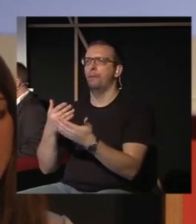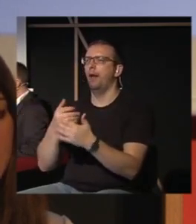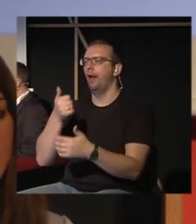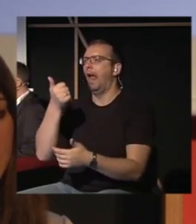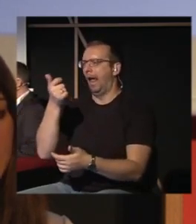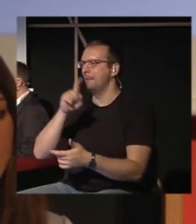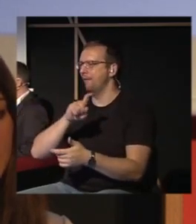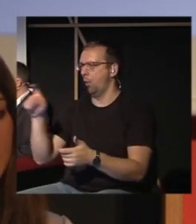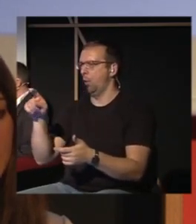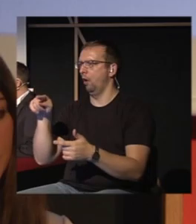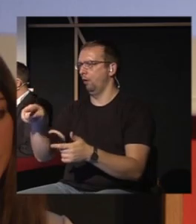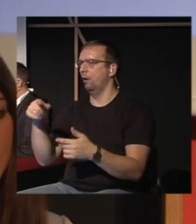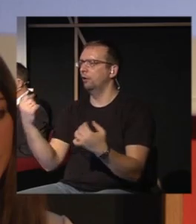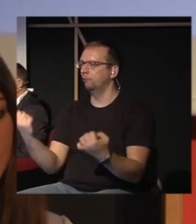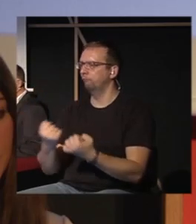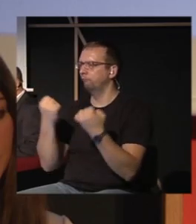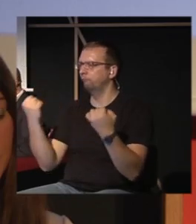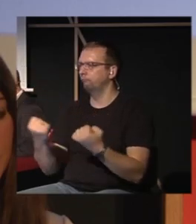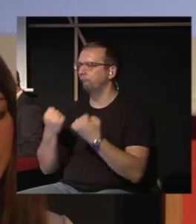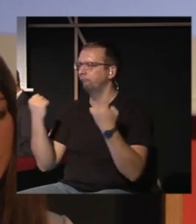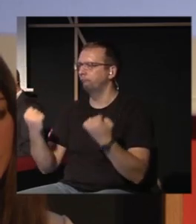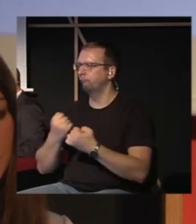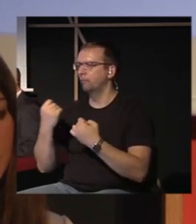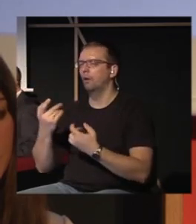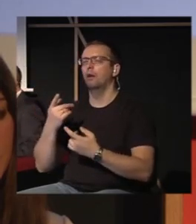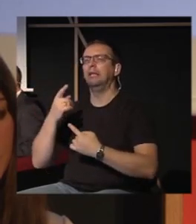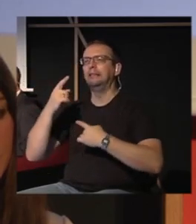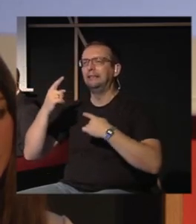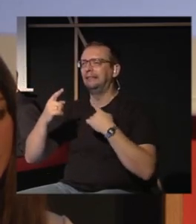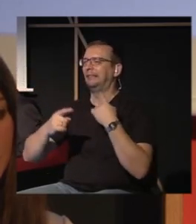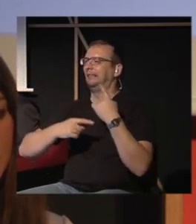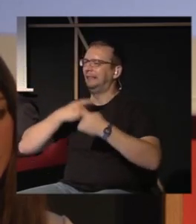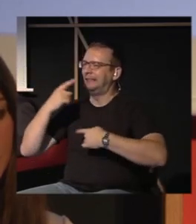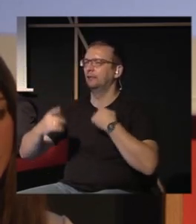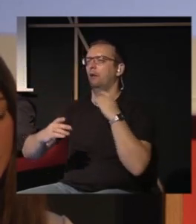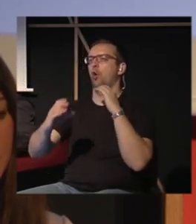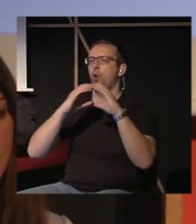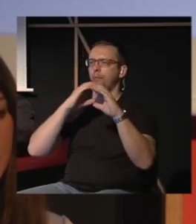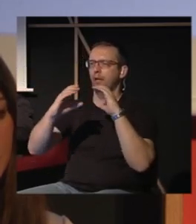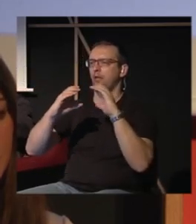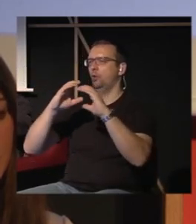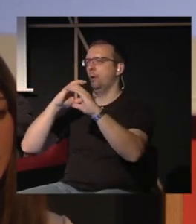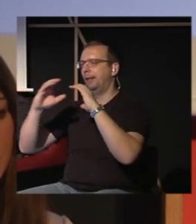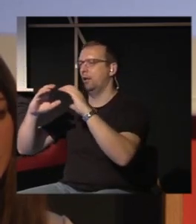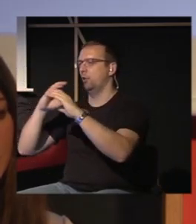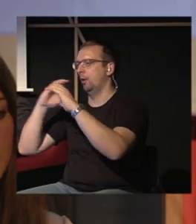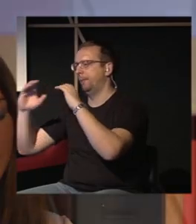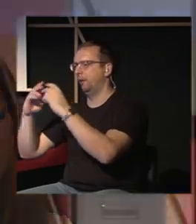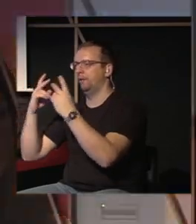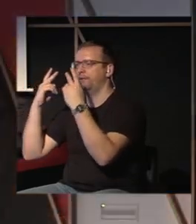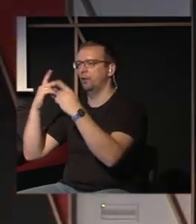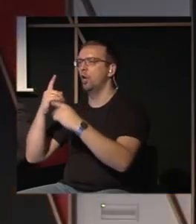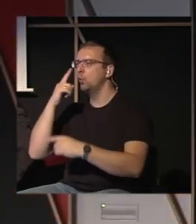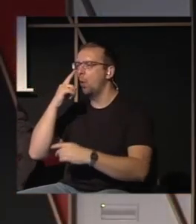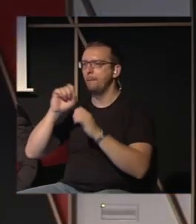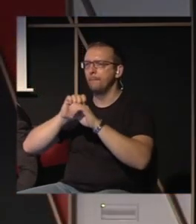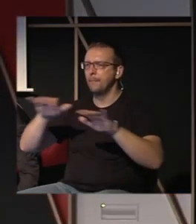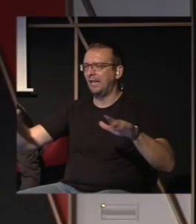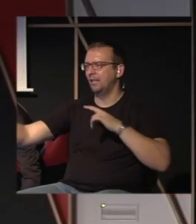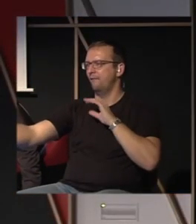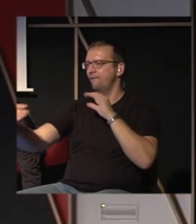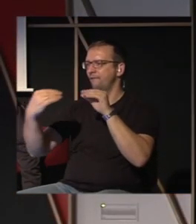and not just through media, but in person. Okay, thank you. We're running out of